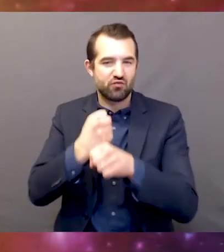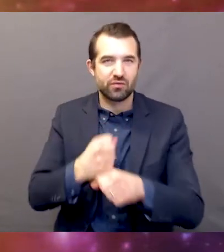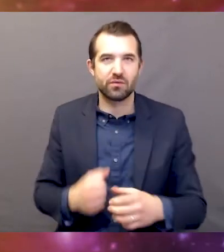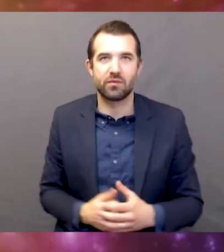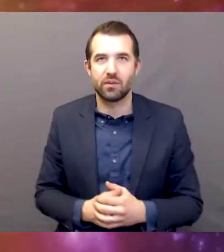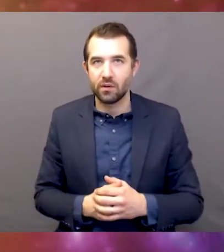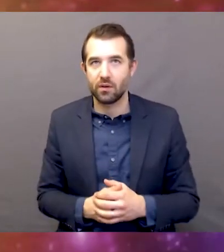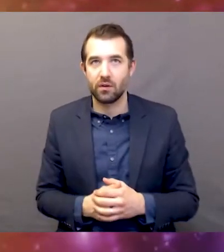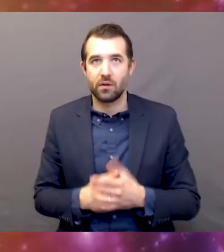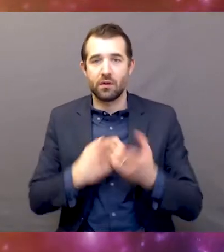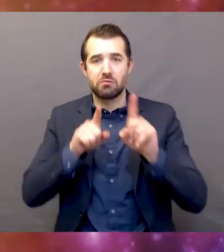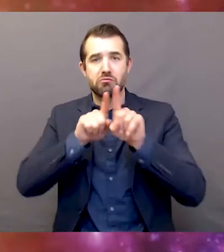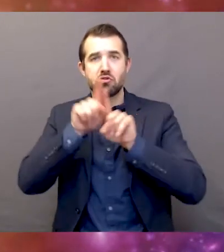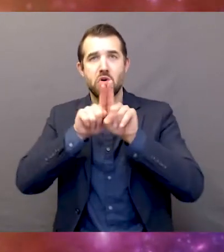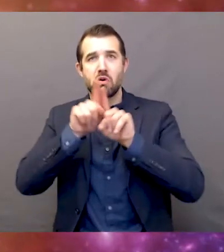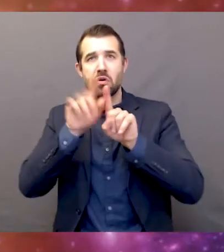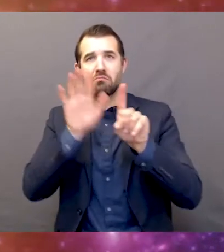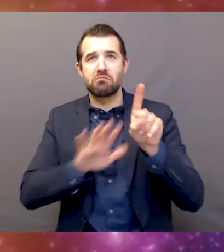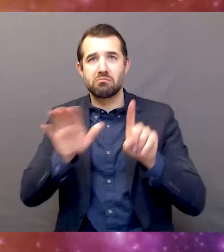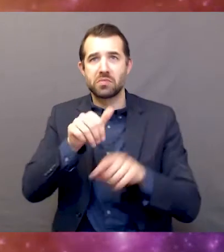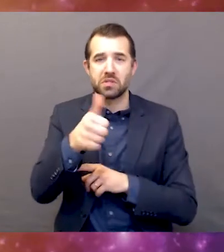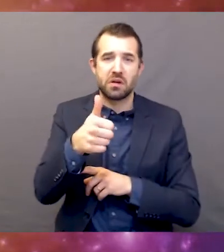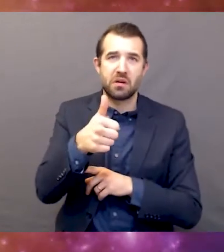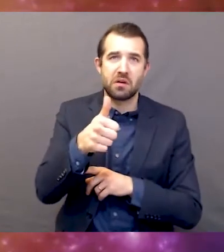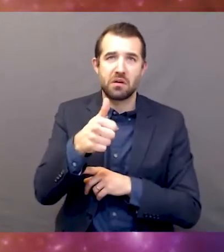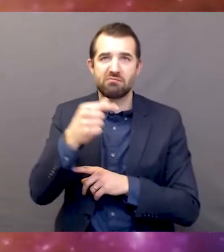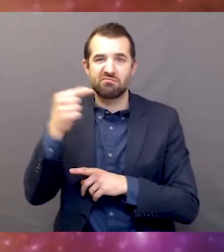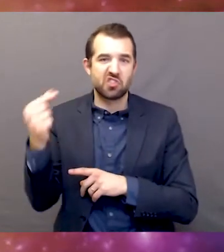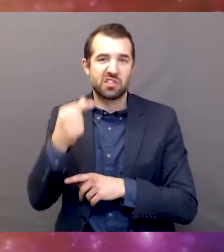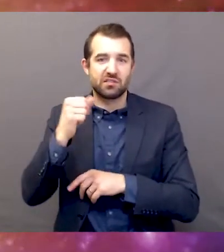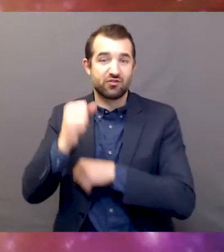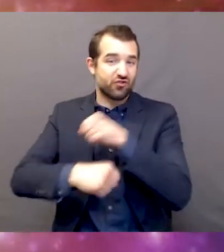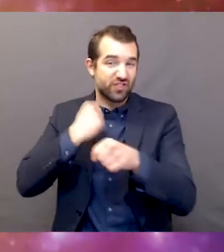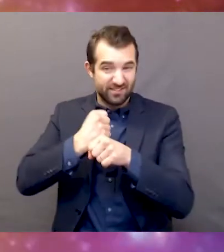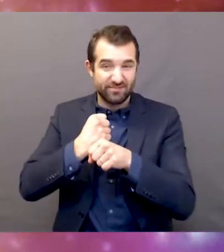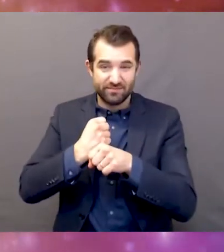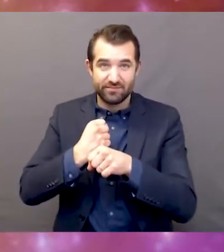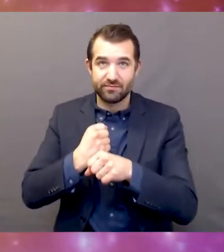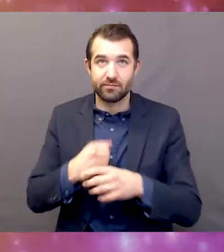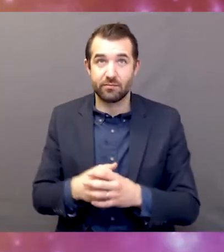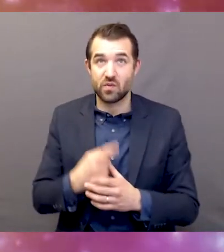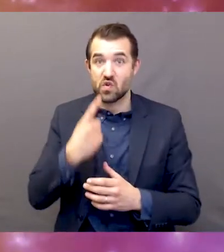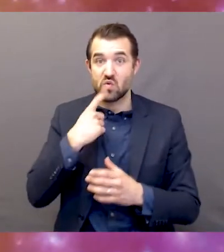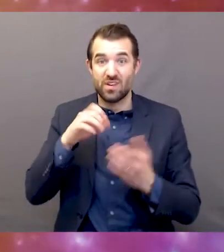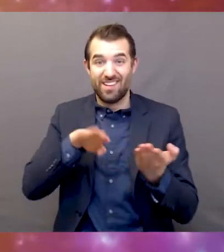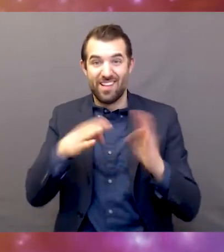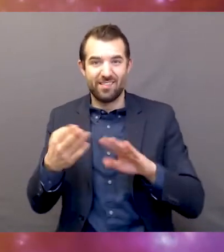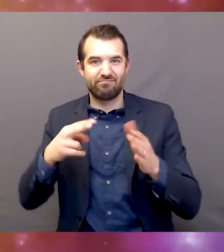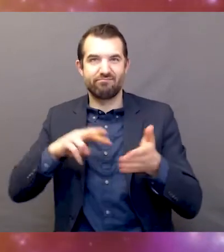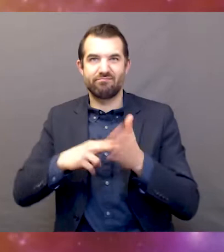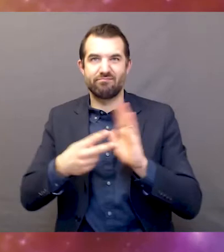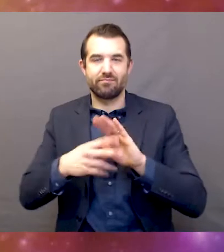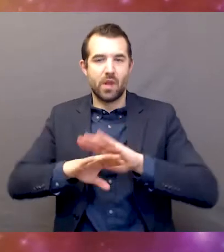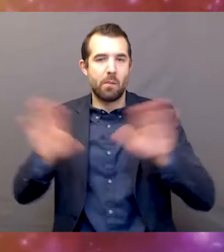formation of its stars, the stars are at least about 10 gigayears old. And again, the galaxy is red and dead, so it's not actively forming stars.